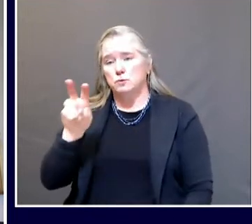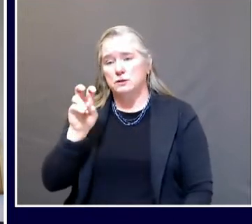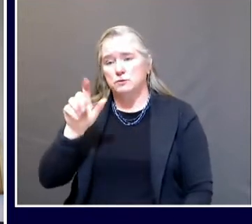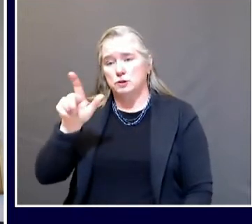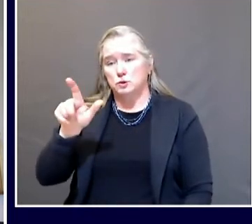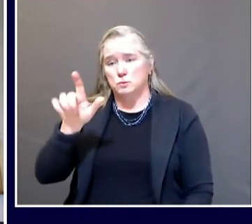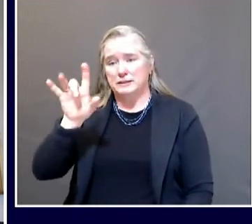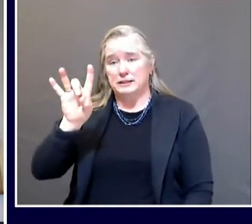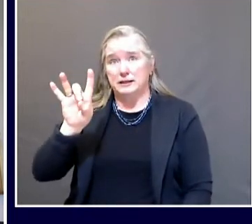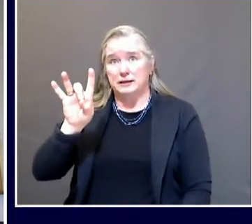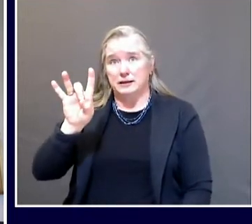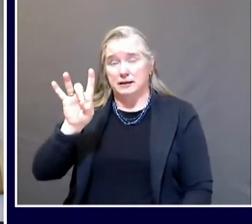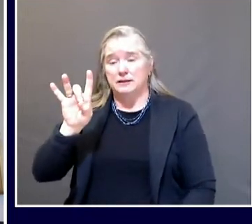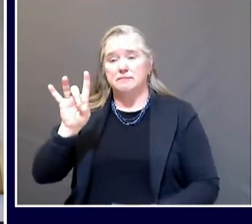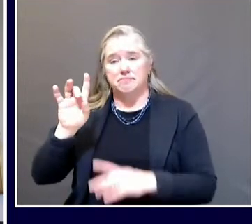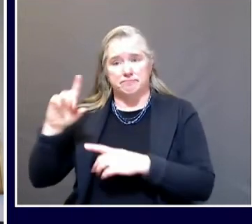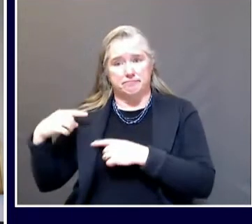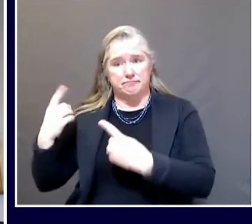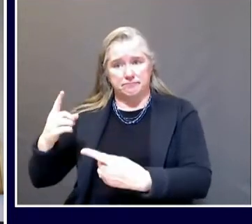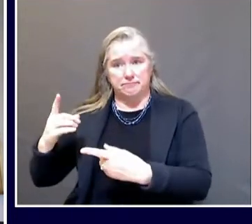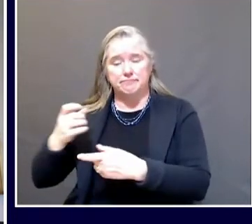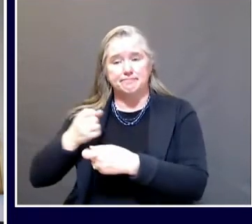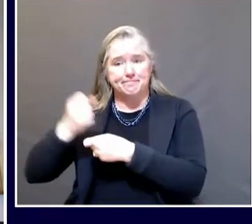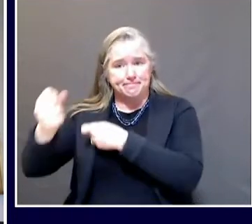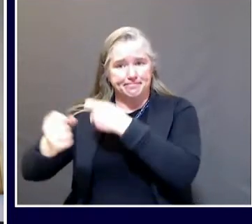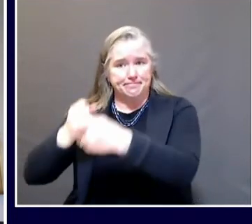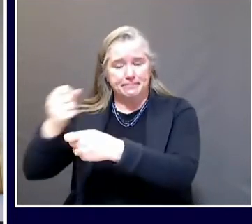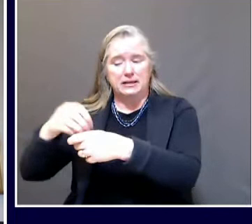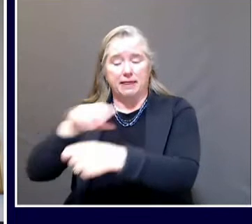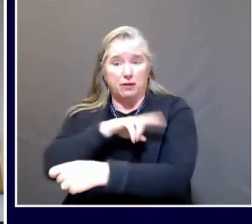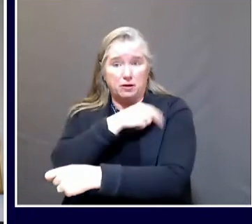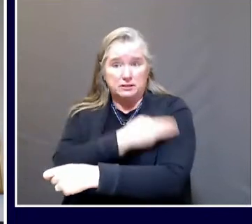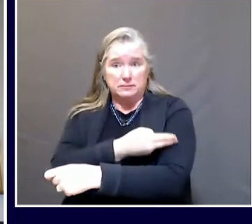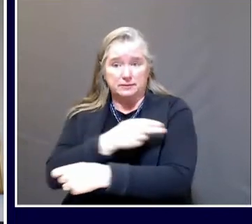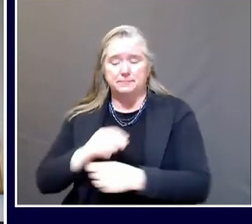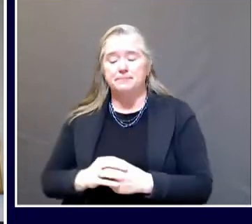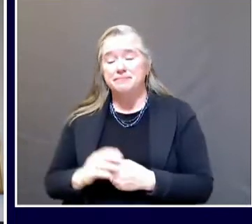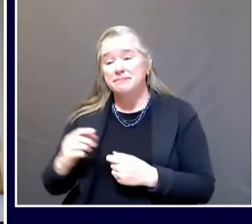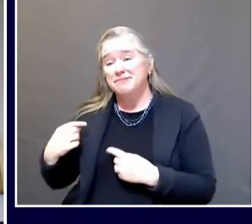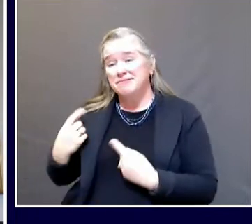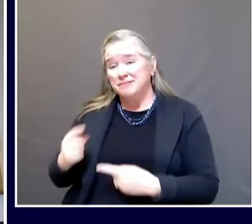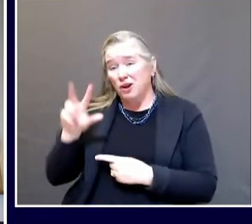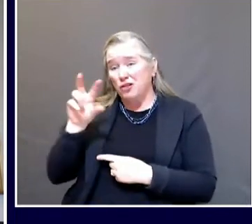1,228 people have been hospitalized, and in the last 30 days alone,